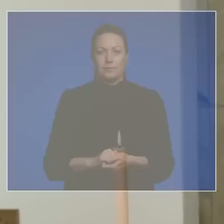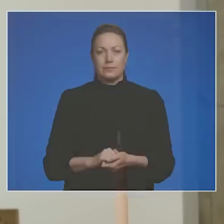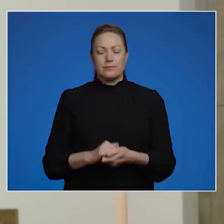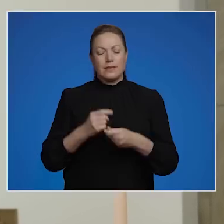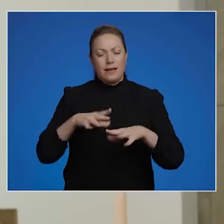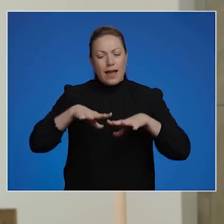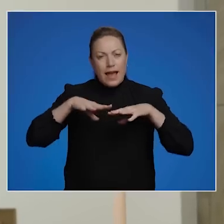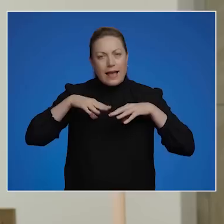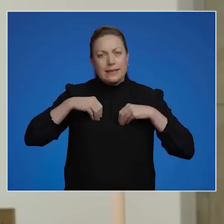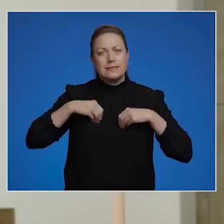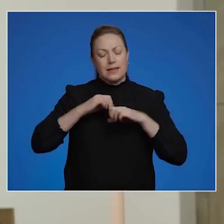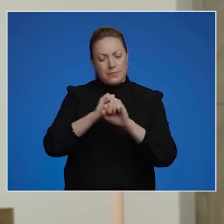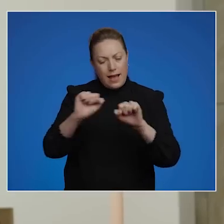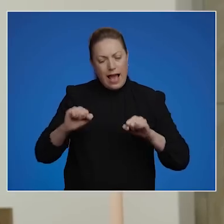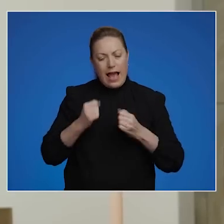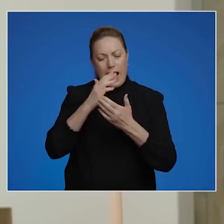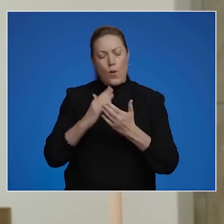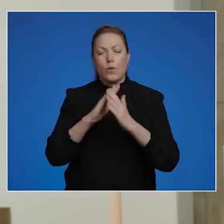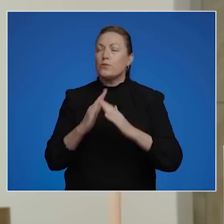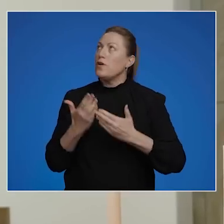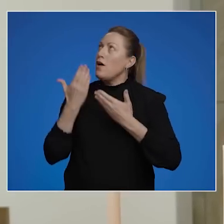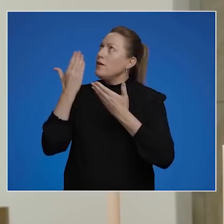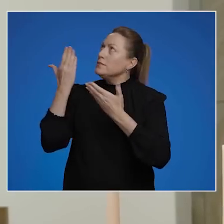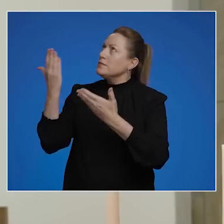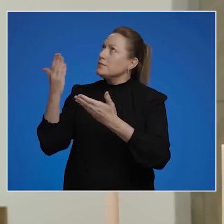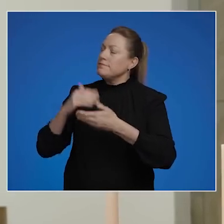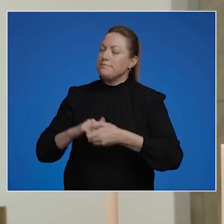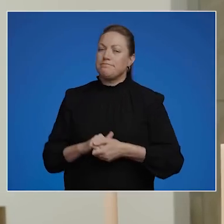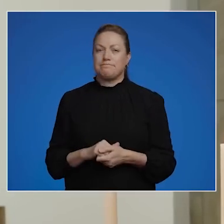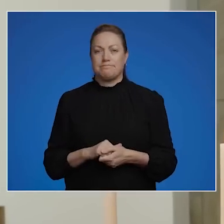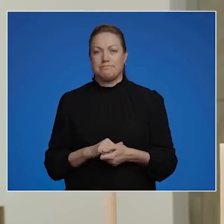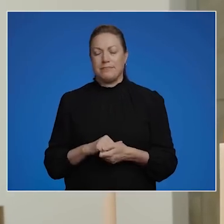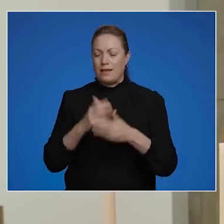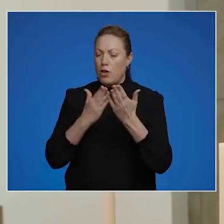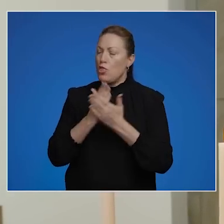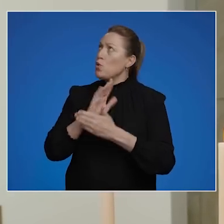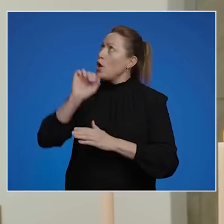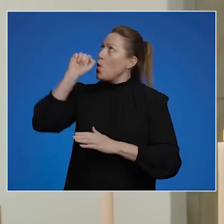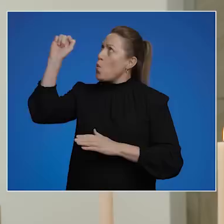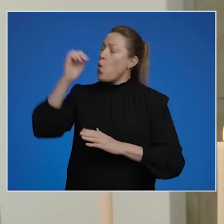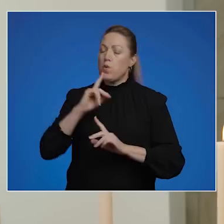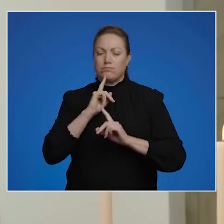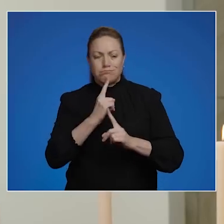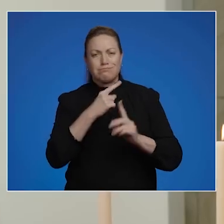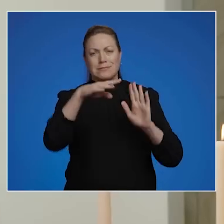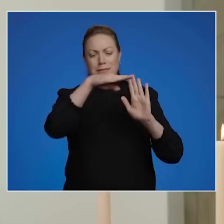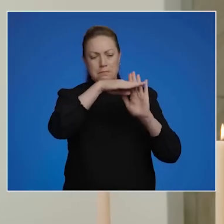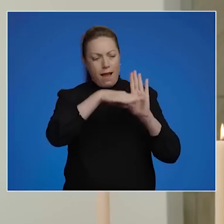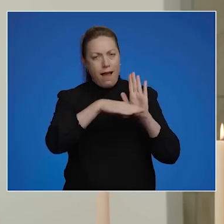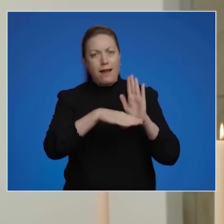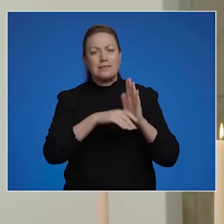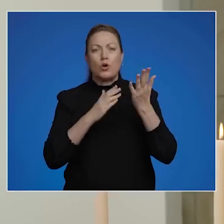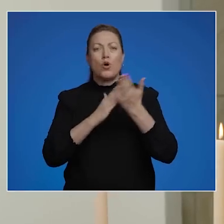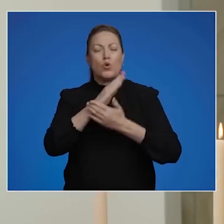Accept our Lord, we pray. the sacrifices instituted by your commands and through the sacred mysteries